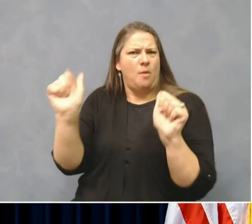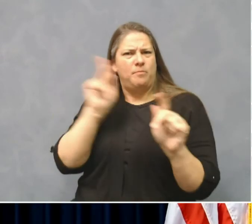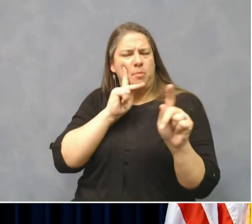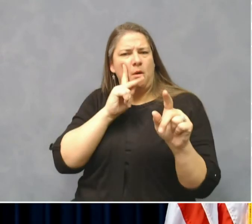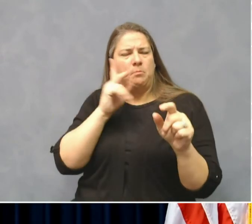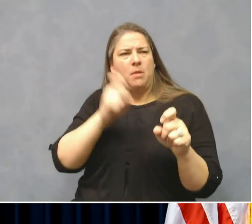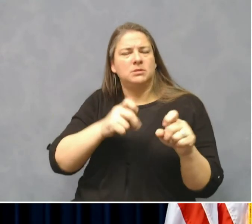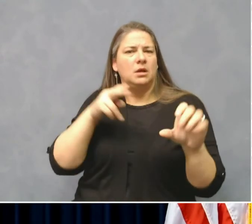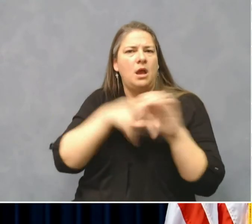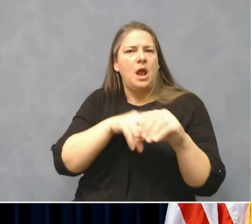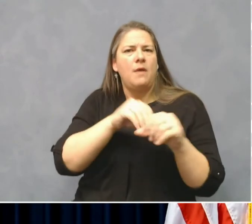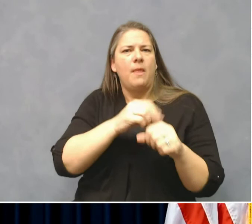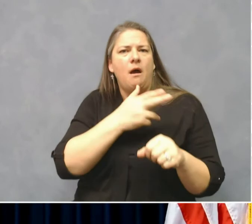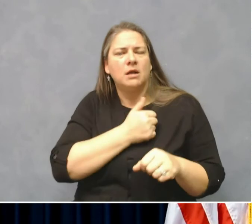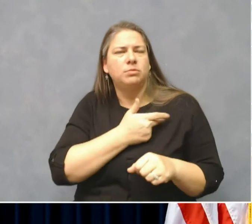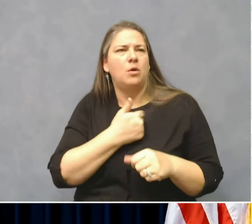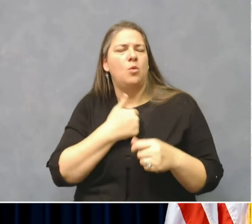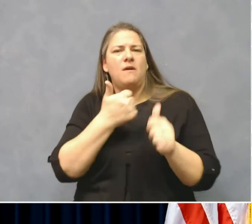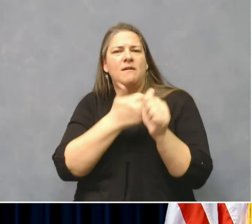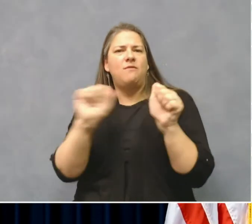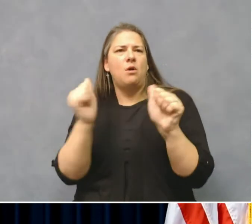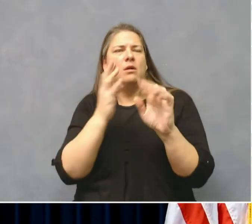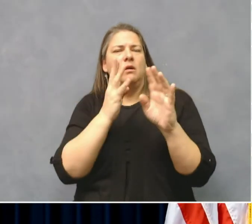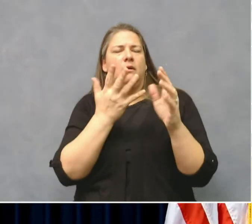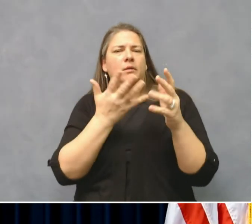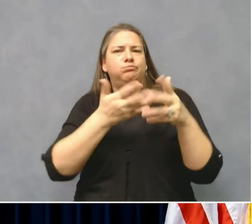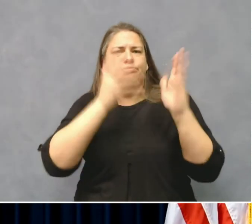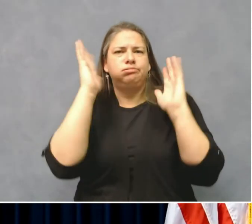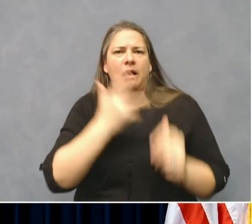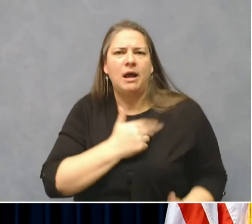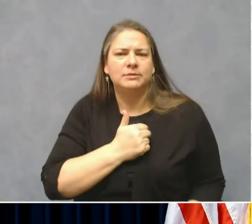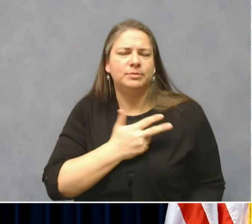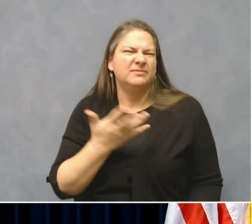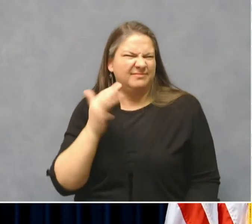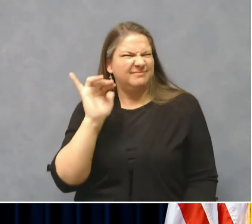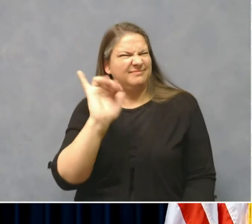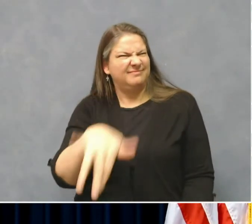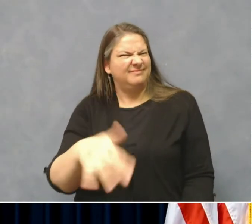We have in the hospital. So, you know,